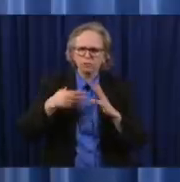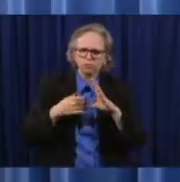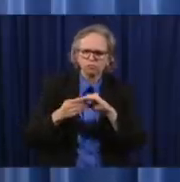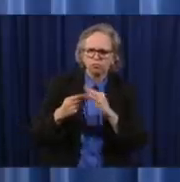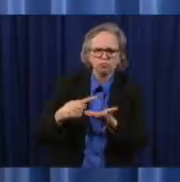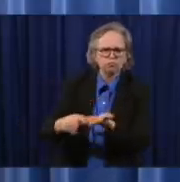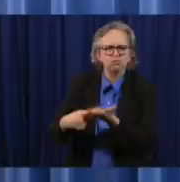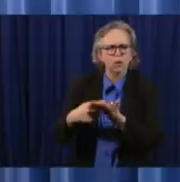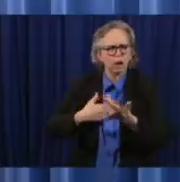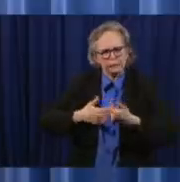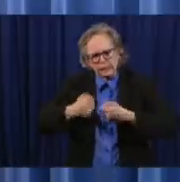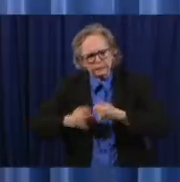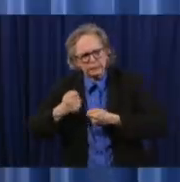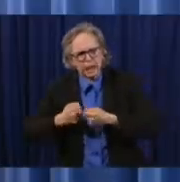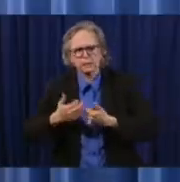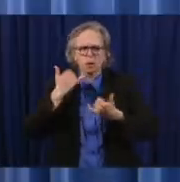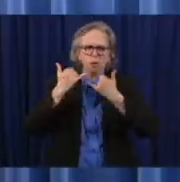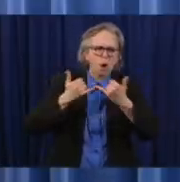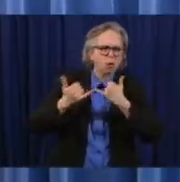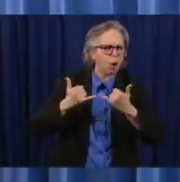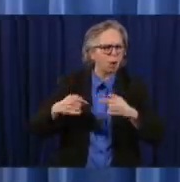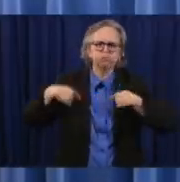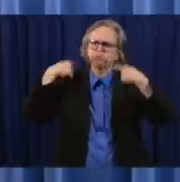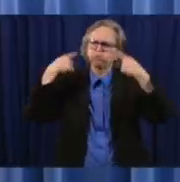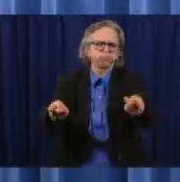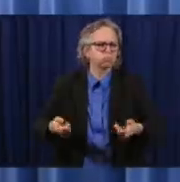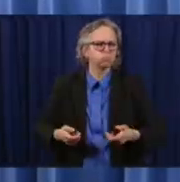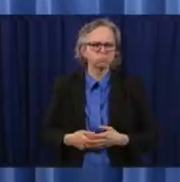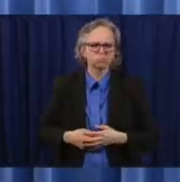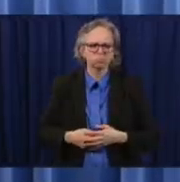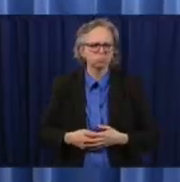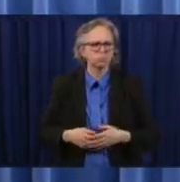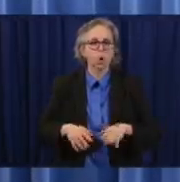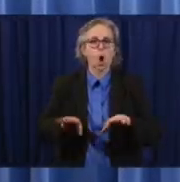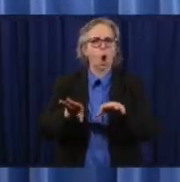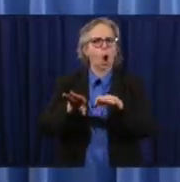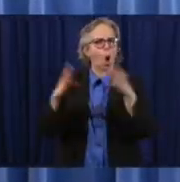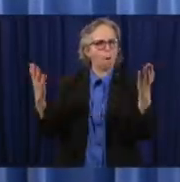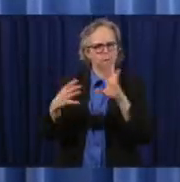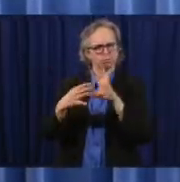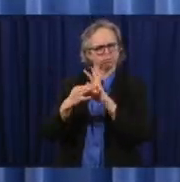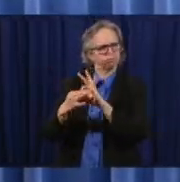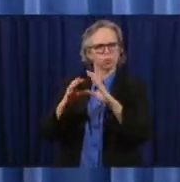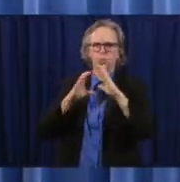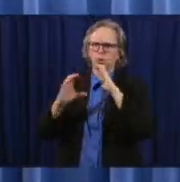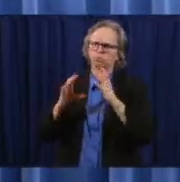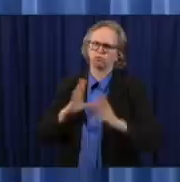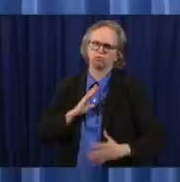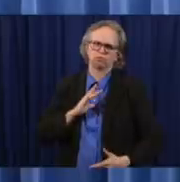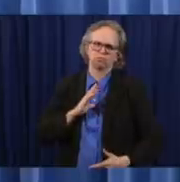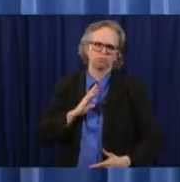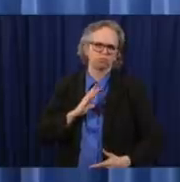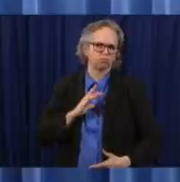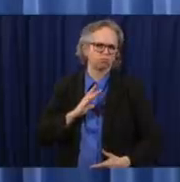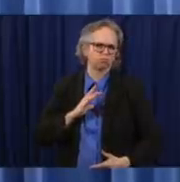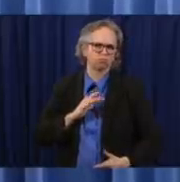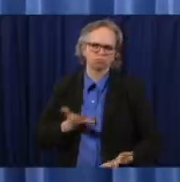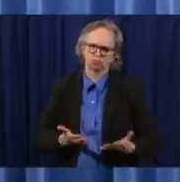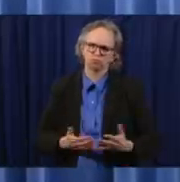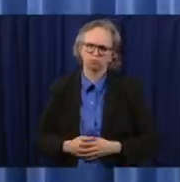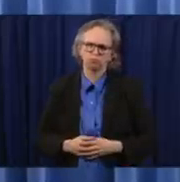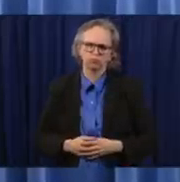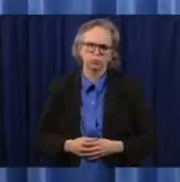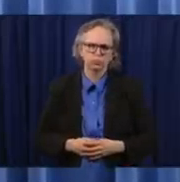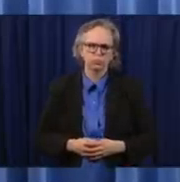phone calls that I get. So it's a very, very open relationship. The problems that